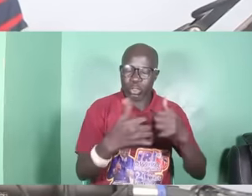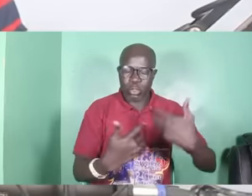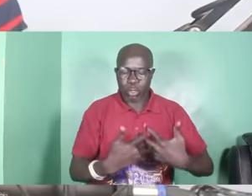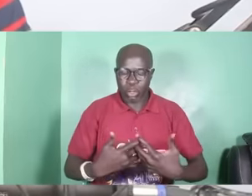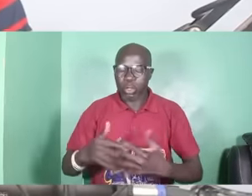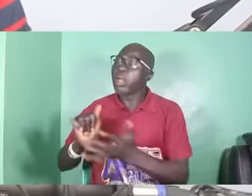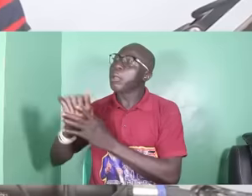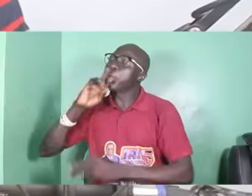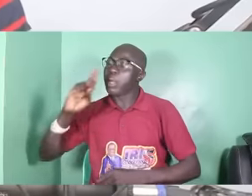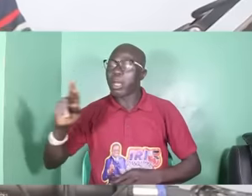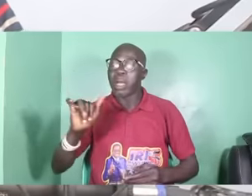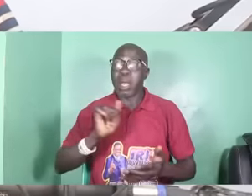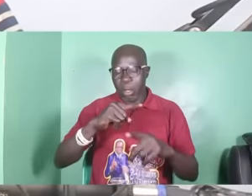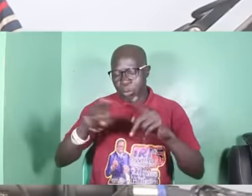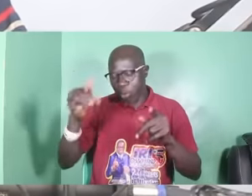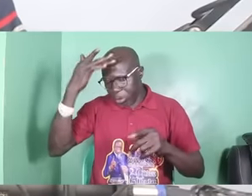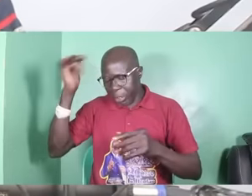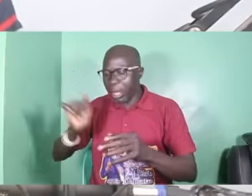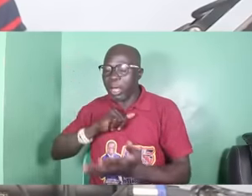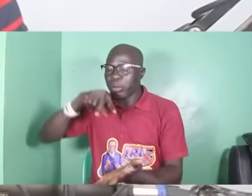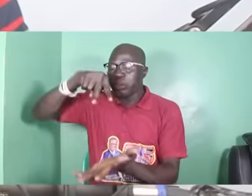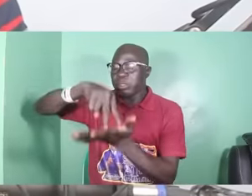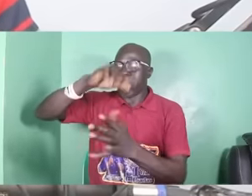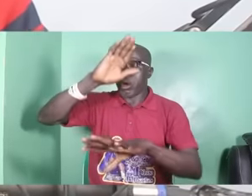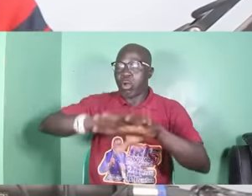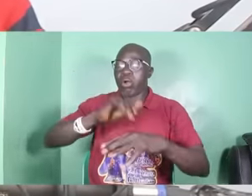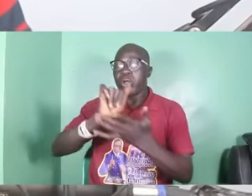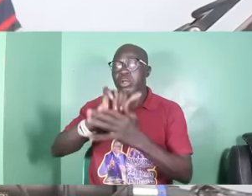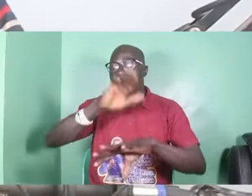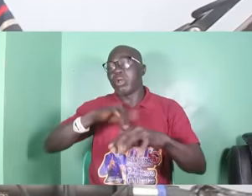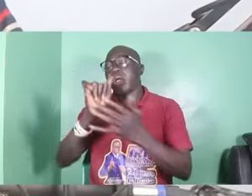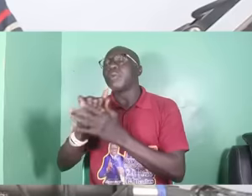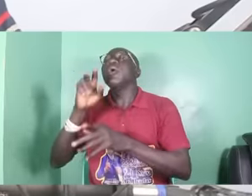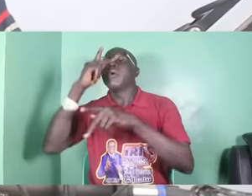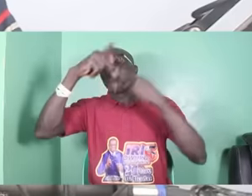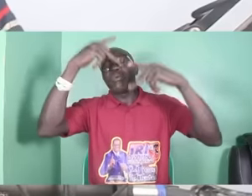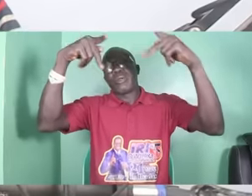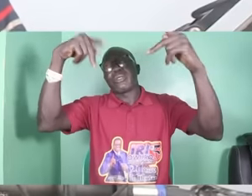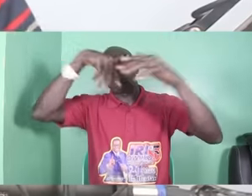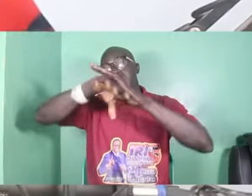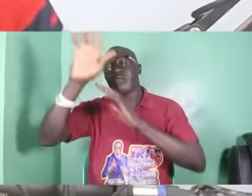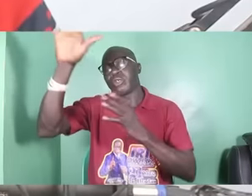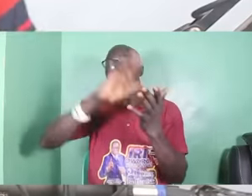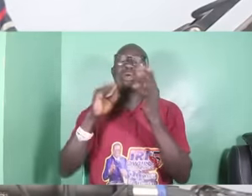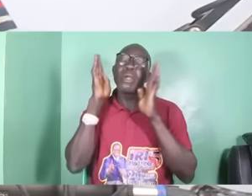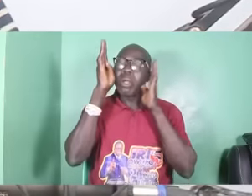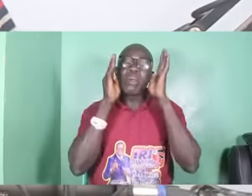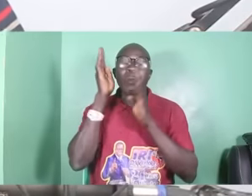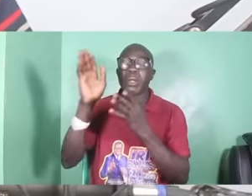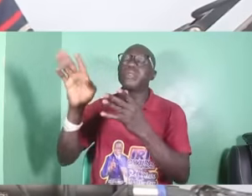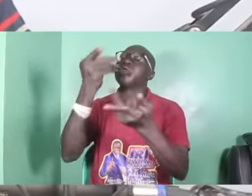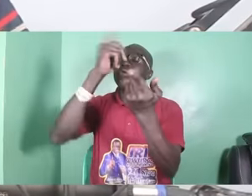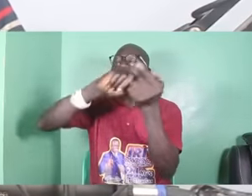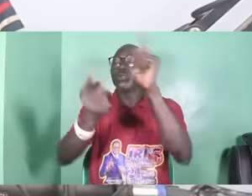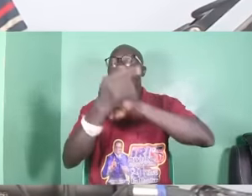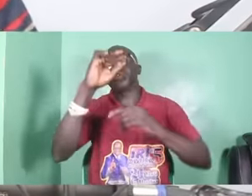where your mates are. Àmọ́ èmi dúró lórí májẹ̀mú ìgbò. But I stand on the covenant of calling. Mo sọ àsọtẹ́lẹ̀. I prophesy. Ẹ̀gẹ́ dògbo. Amen. Your